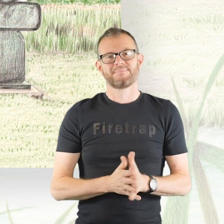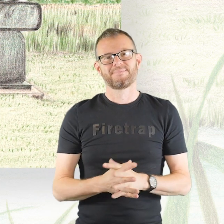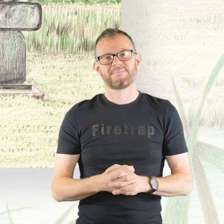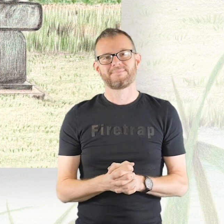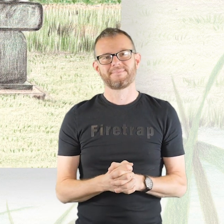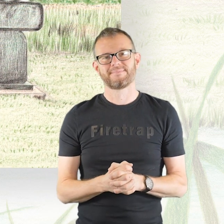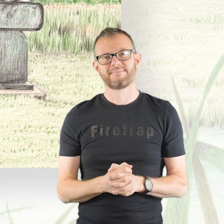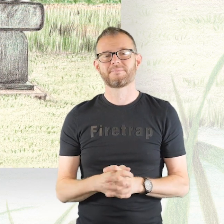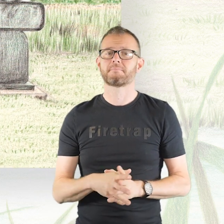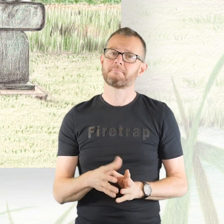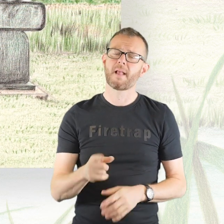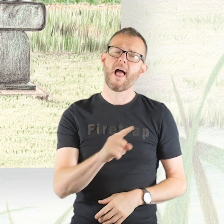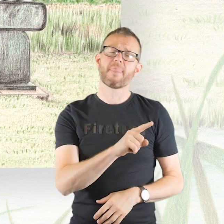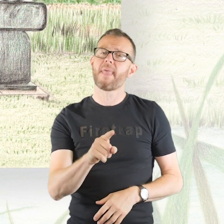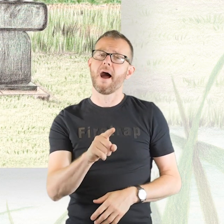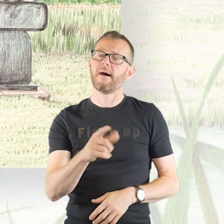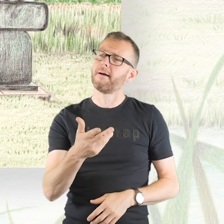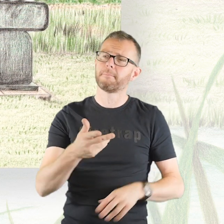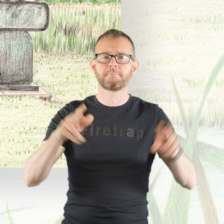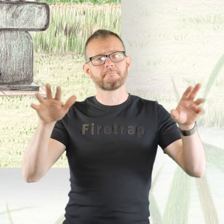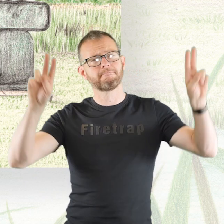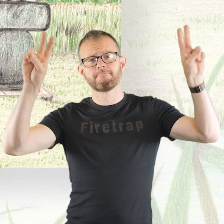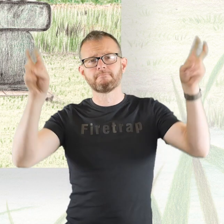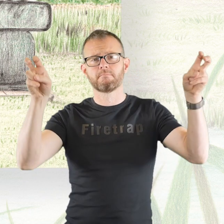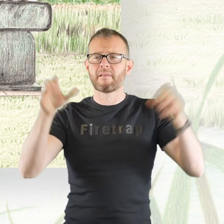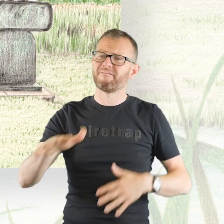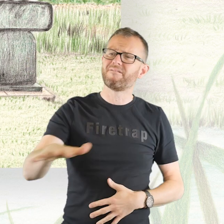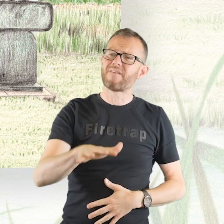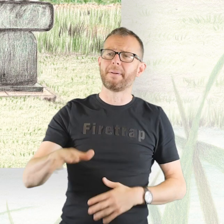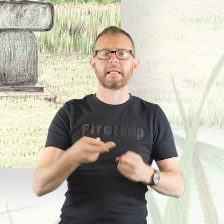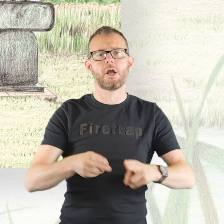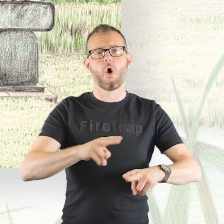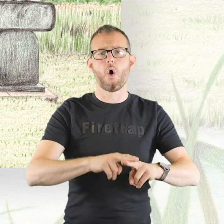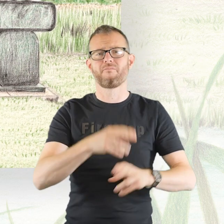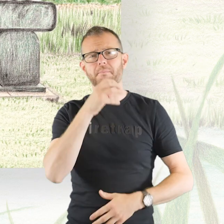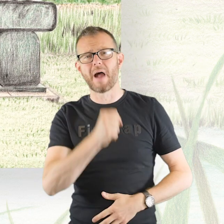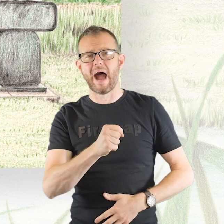Snape. The family of man is a large sculpture at Snape.